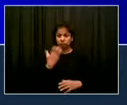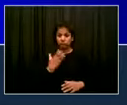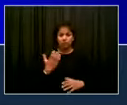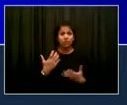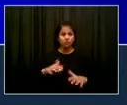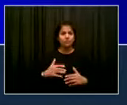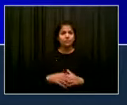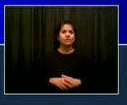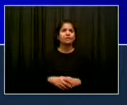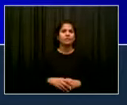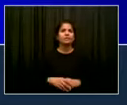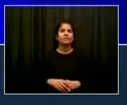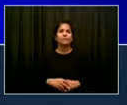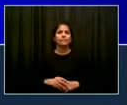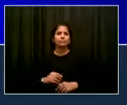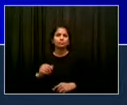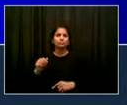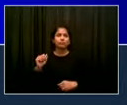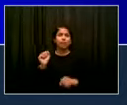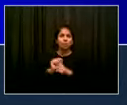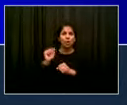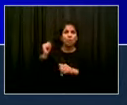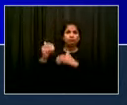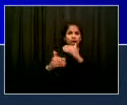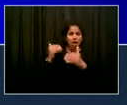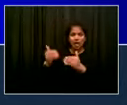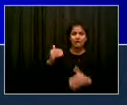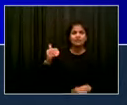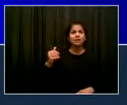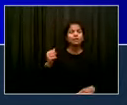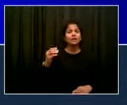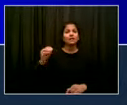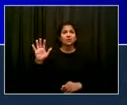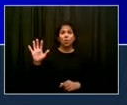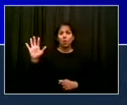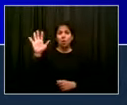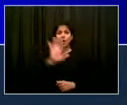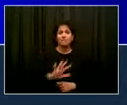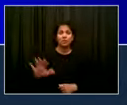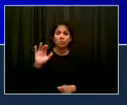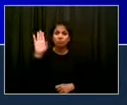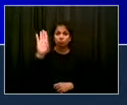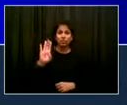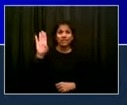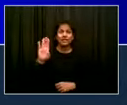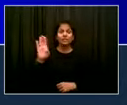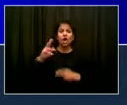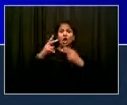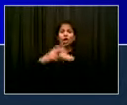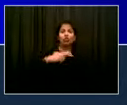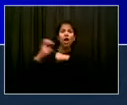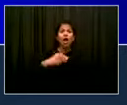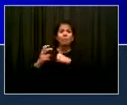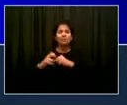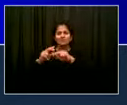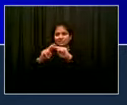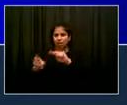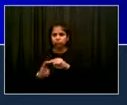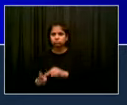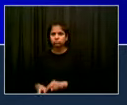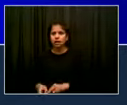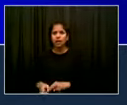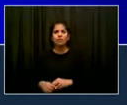be towards someplace better. Across the borough, index crime is down compared to 2020